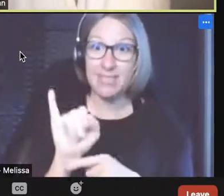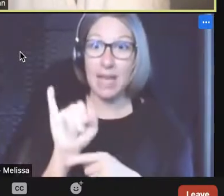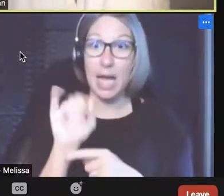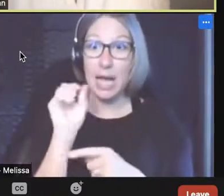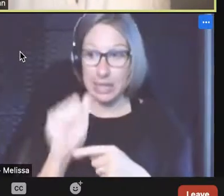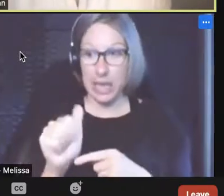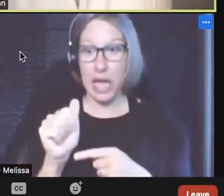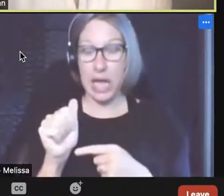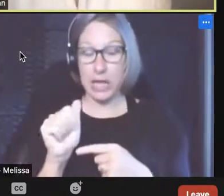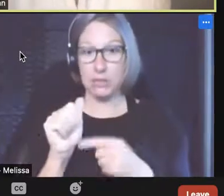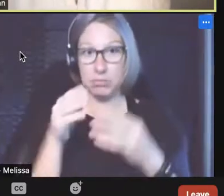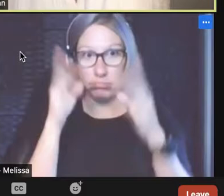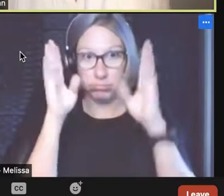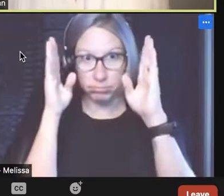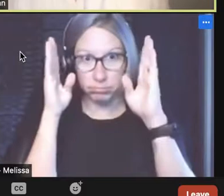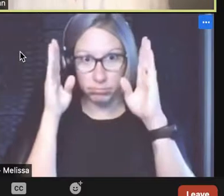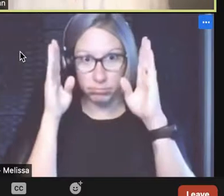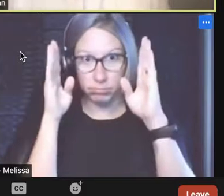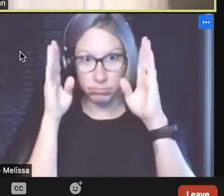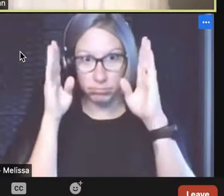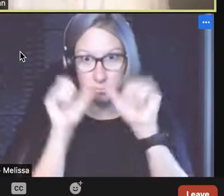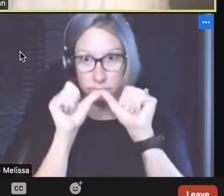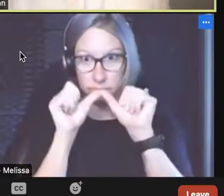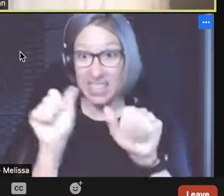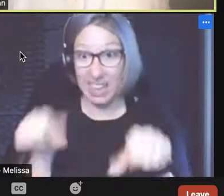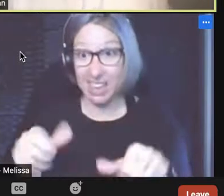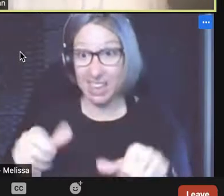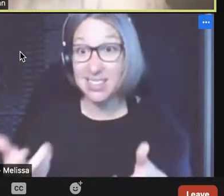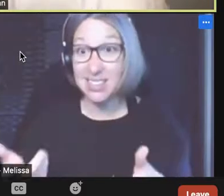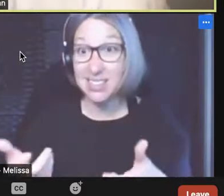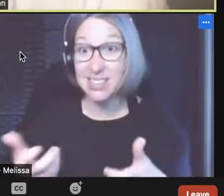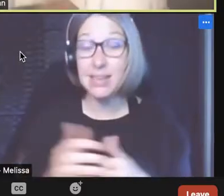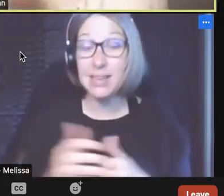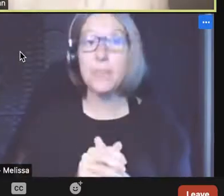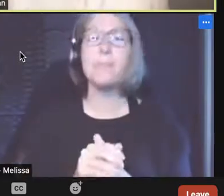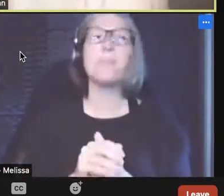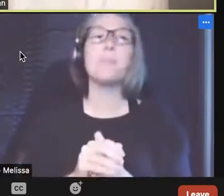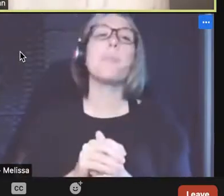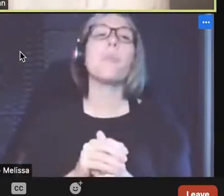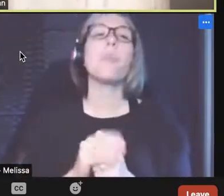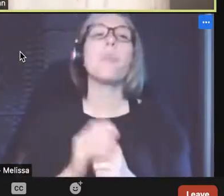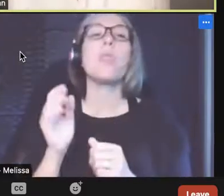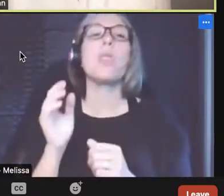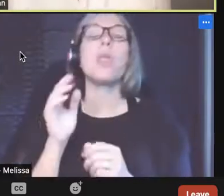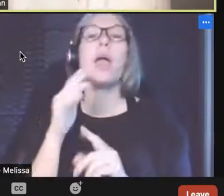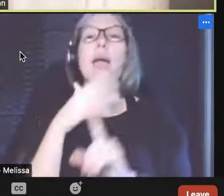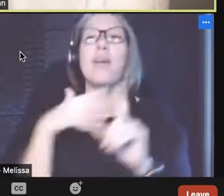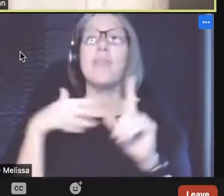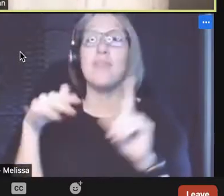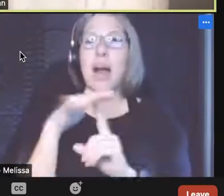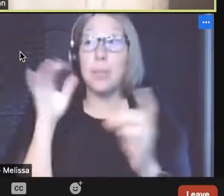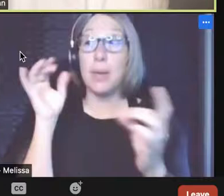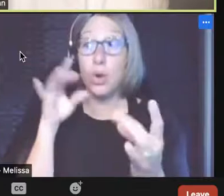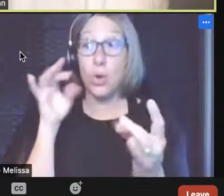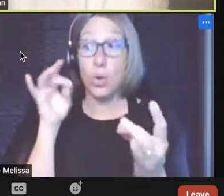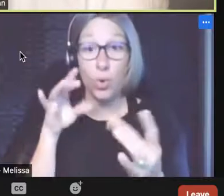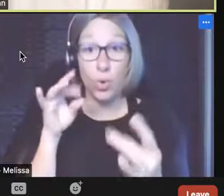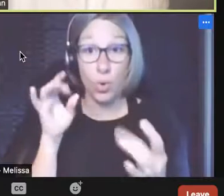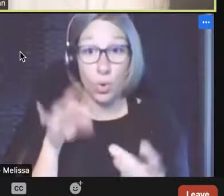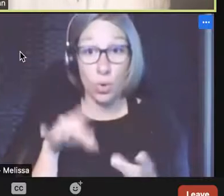visually attend with that going on? Steady environmental inputs. sounds that occur in a familiar environment,